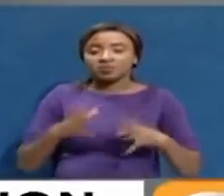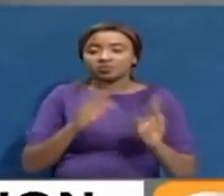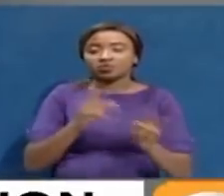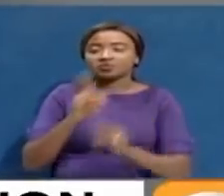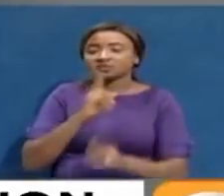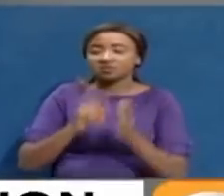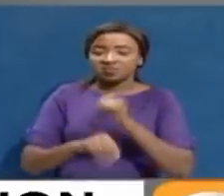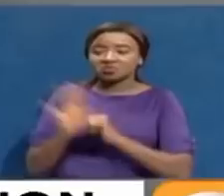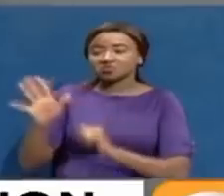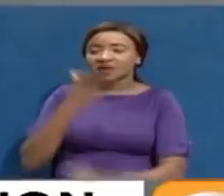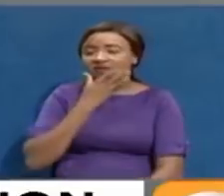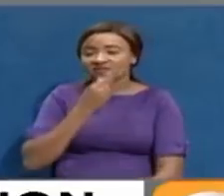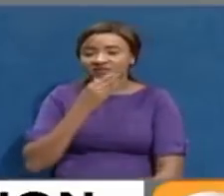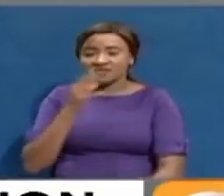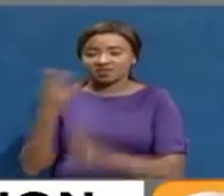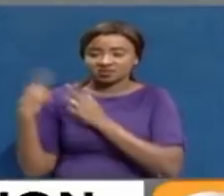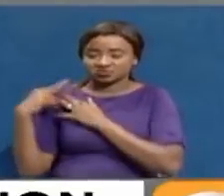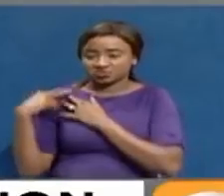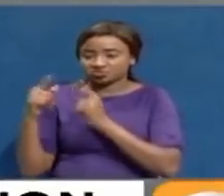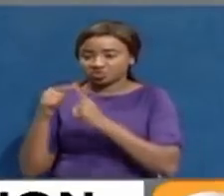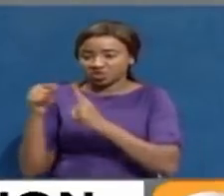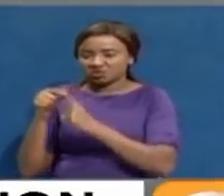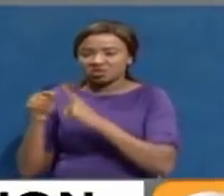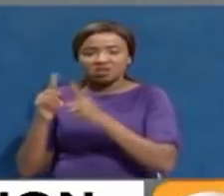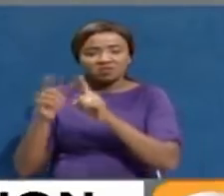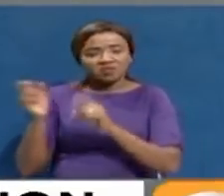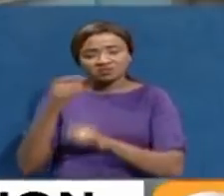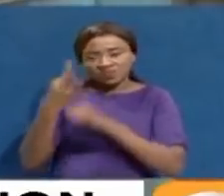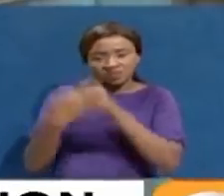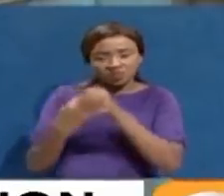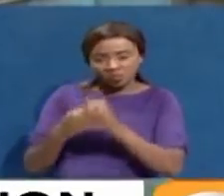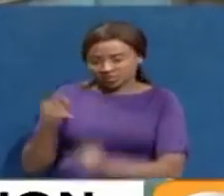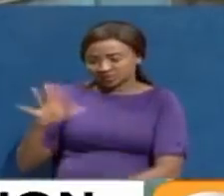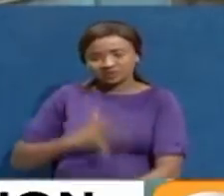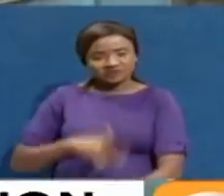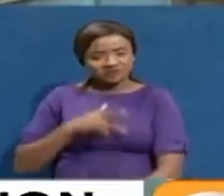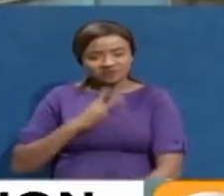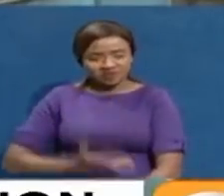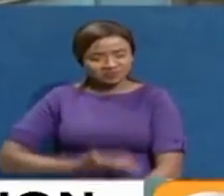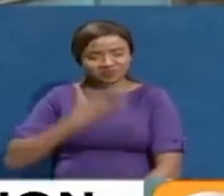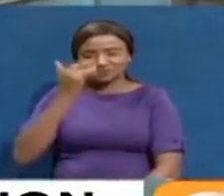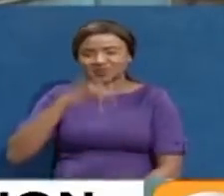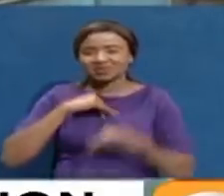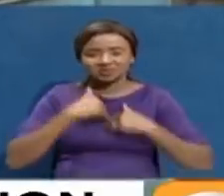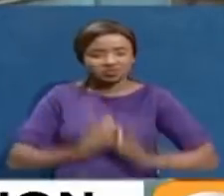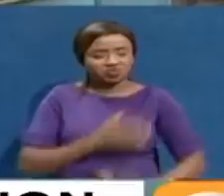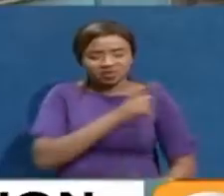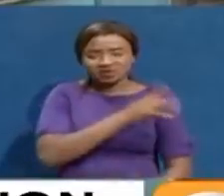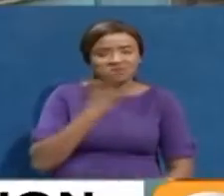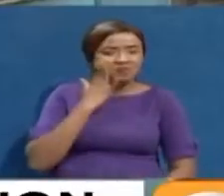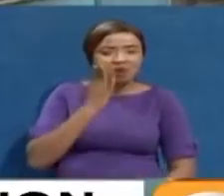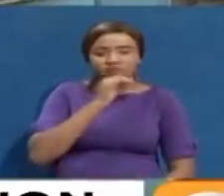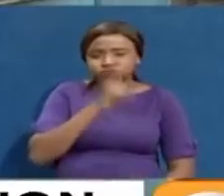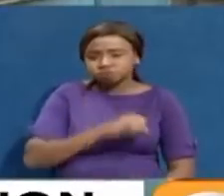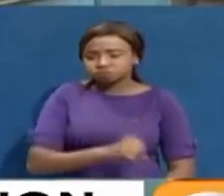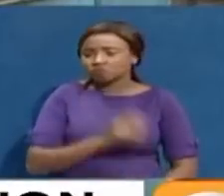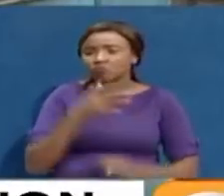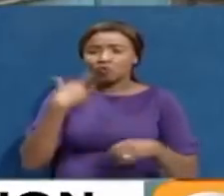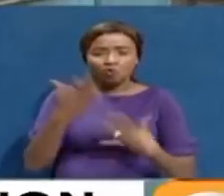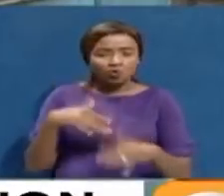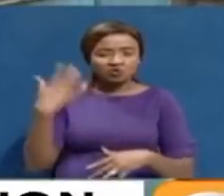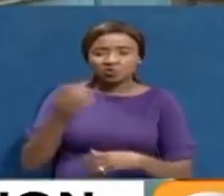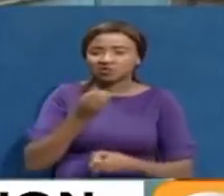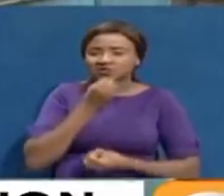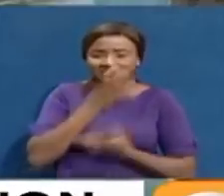people are saying it's him. Wangari says last August she became infuriated because she had had enough. On the day of the murder, Wangari